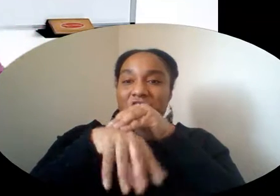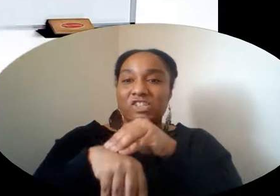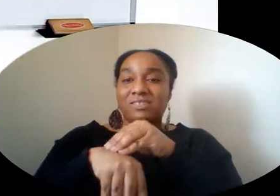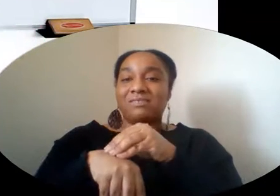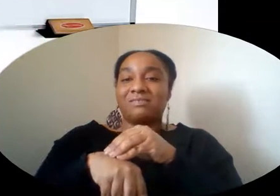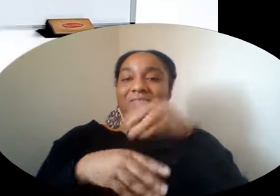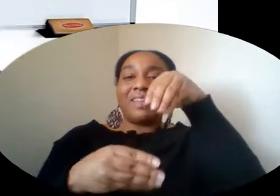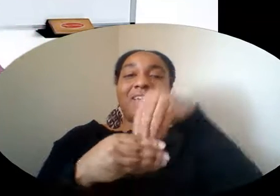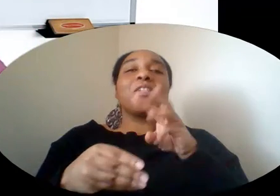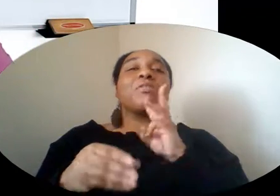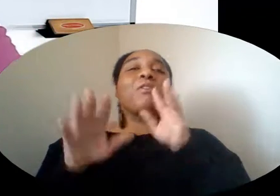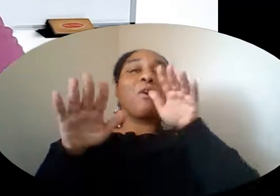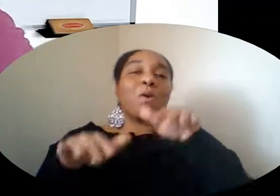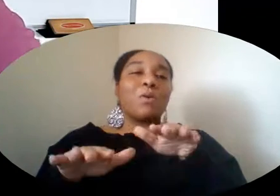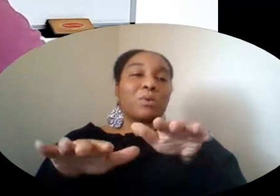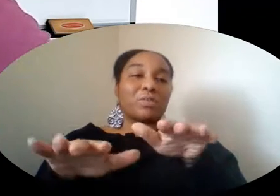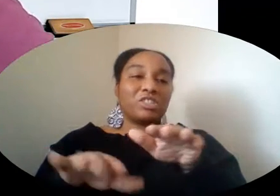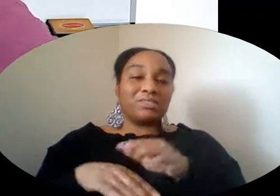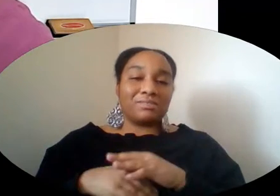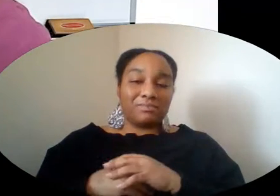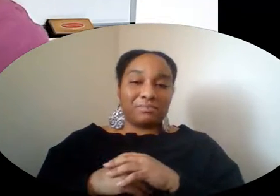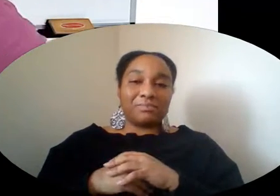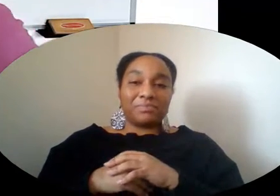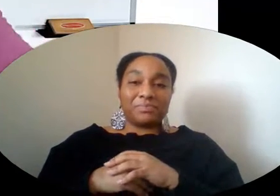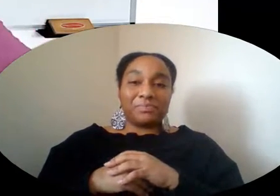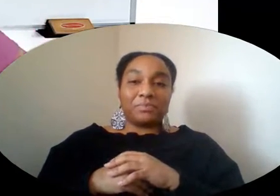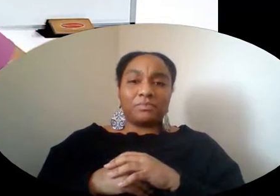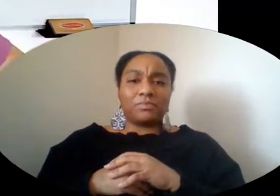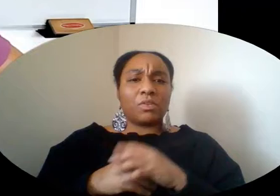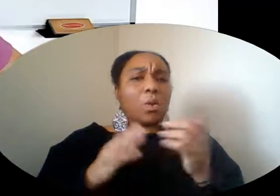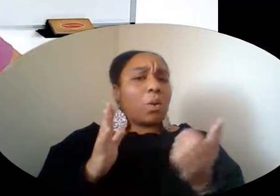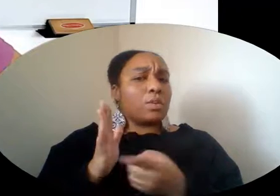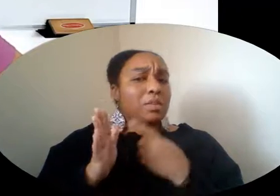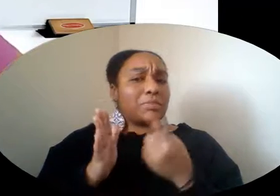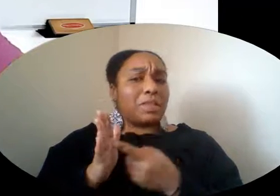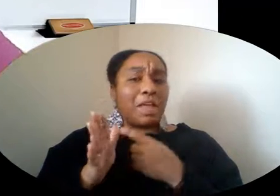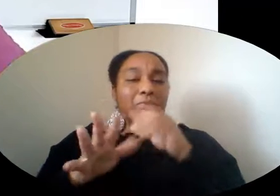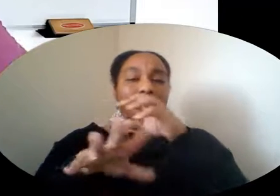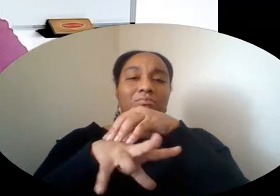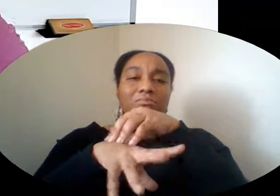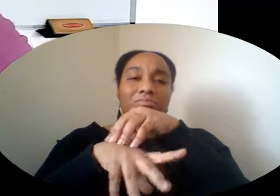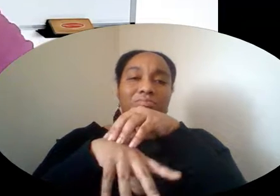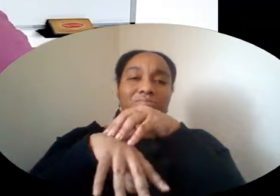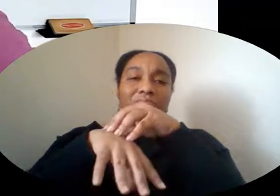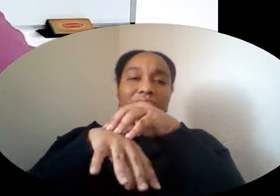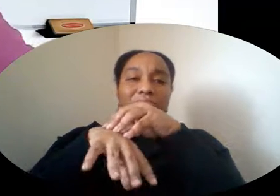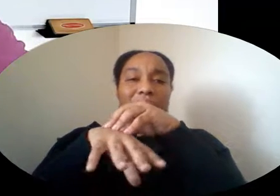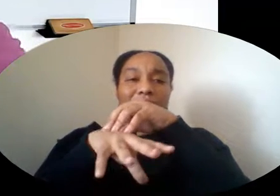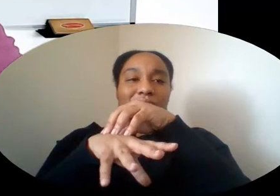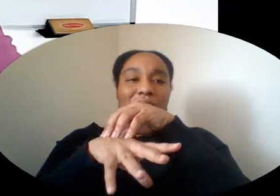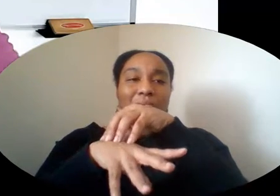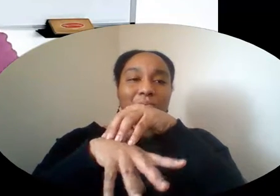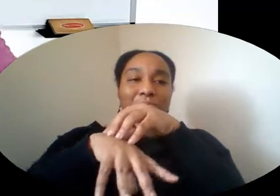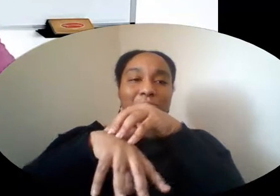jellyfish swimming in the ocean. Or sometimes they're just floating in the ocean. They're not even moving around,